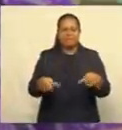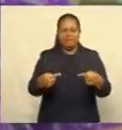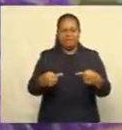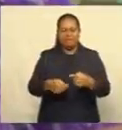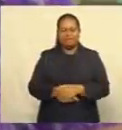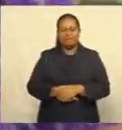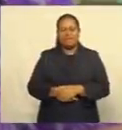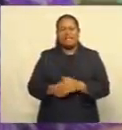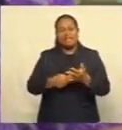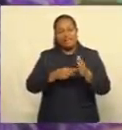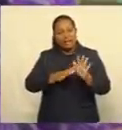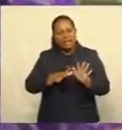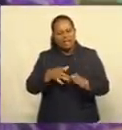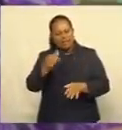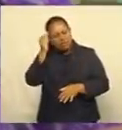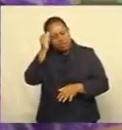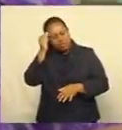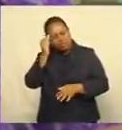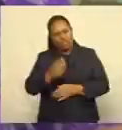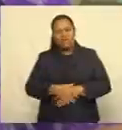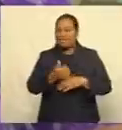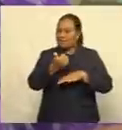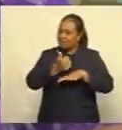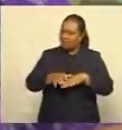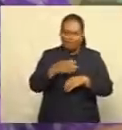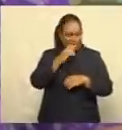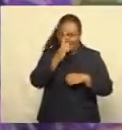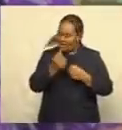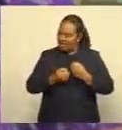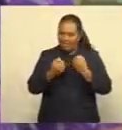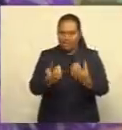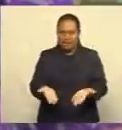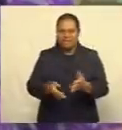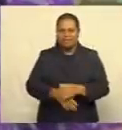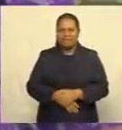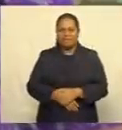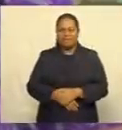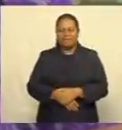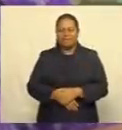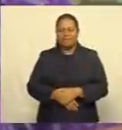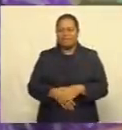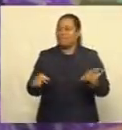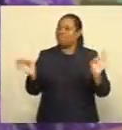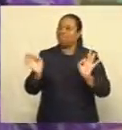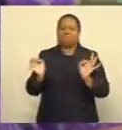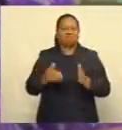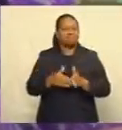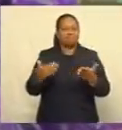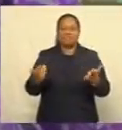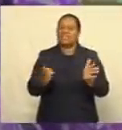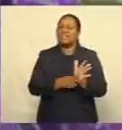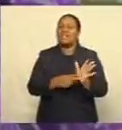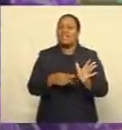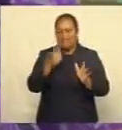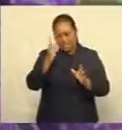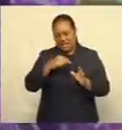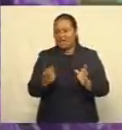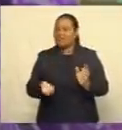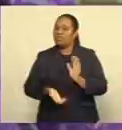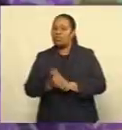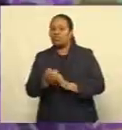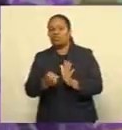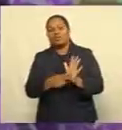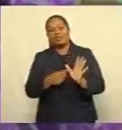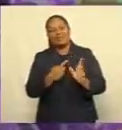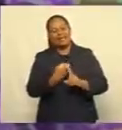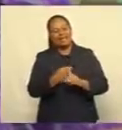before that ground one was not going to be available, so their main home ground now is Nakelvu, and the second, their alternative